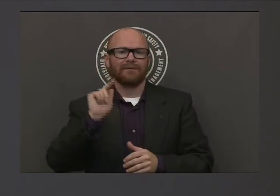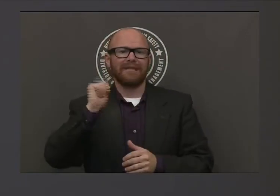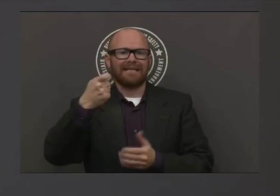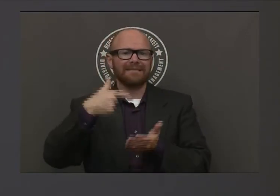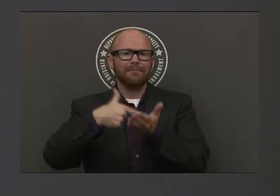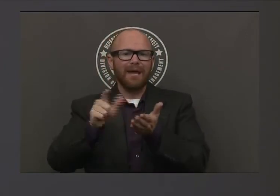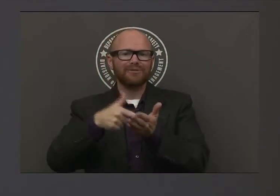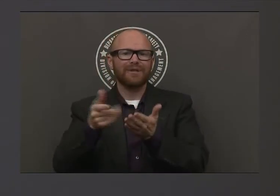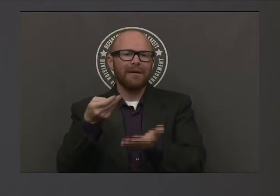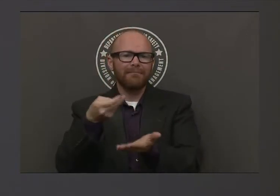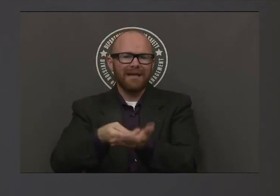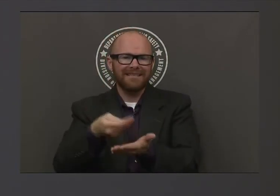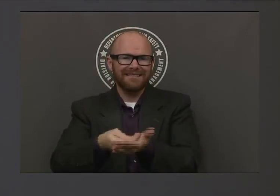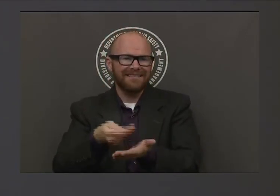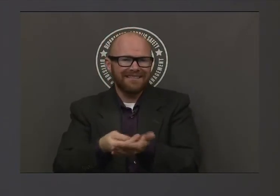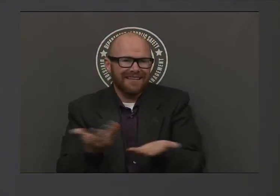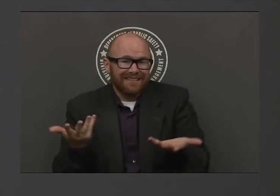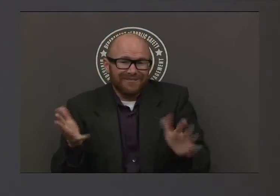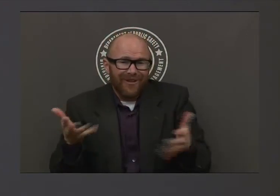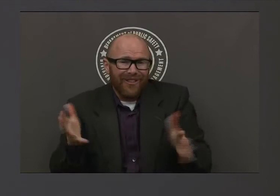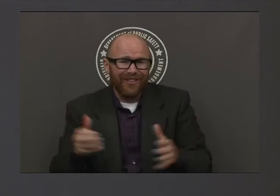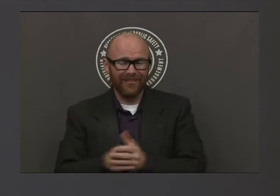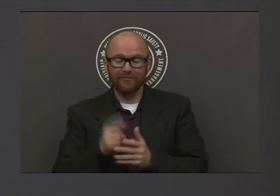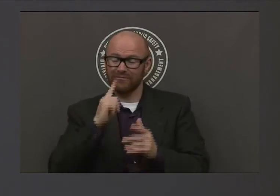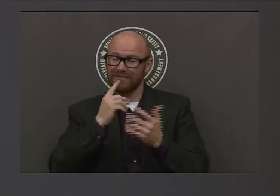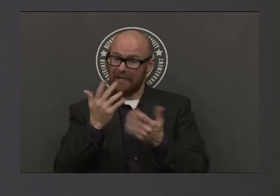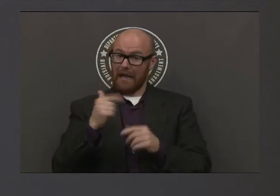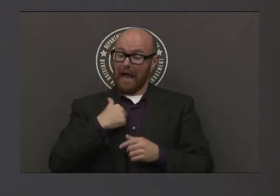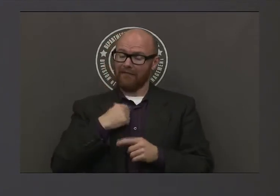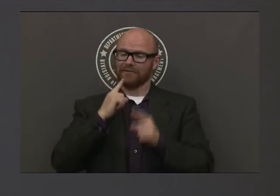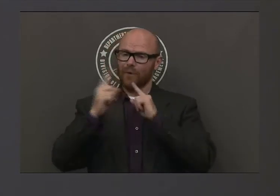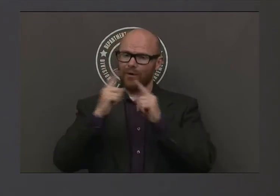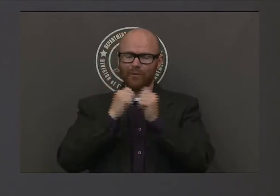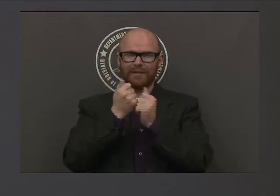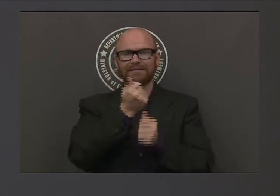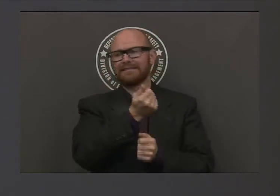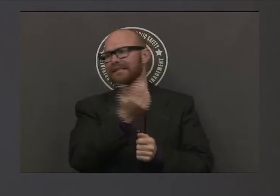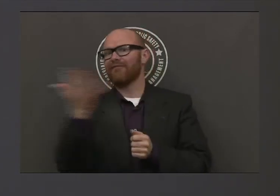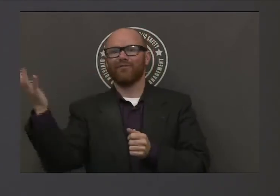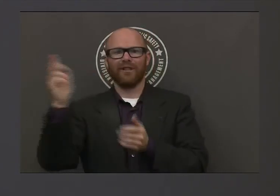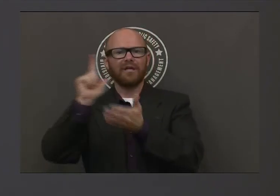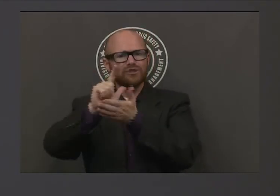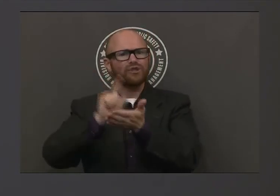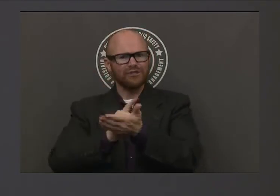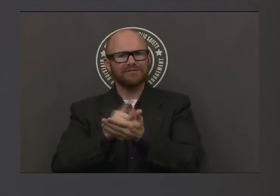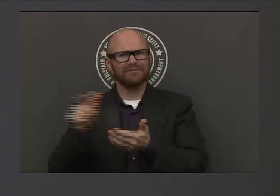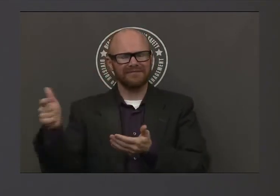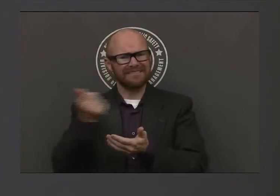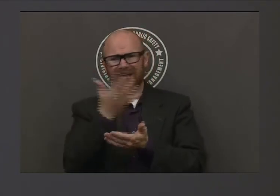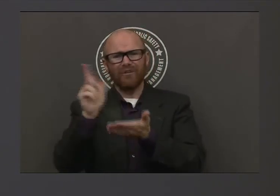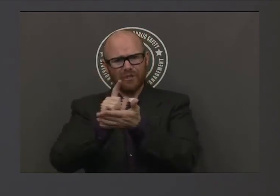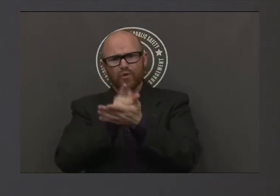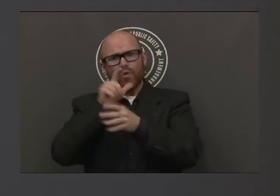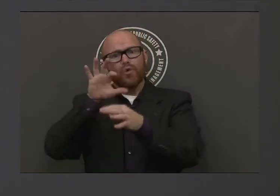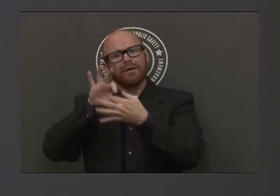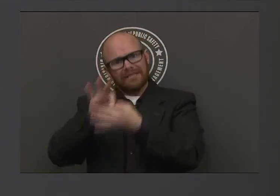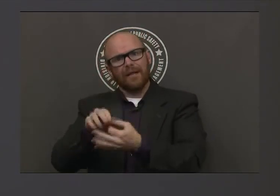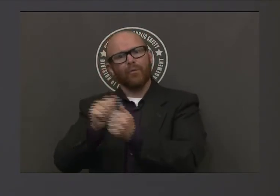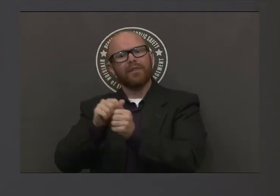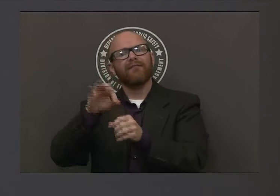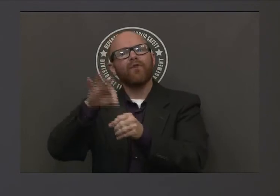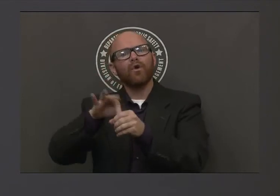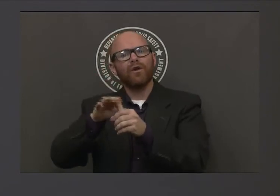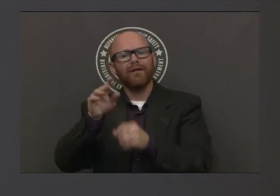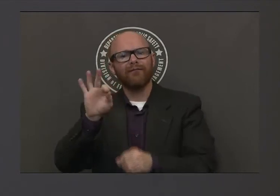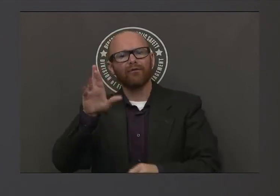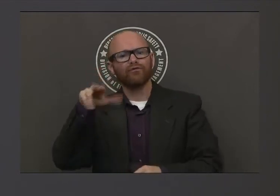so there are a lot of things that don't make sense. I've talked to a lot of attorneys, lots of attorneys that practice in this area, and I've asked any of them